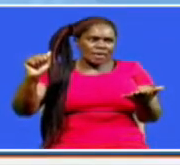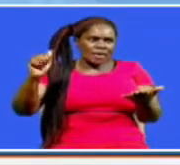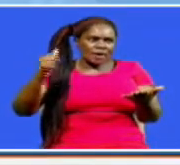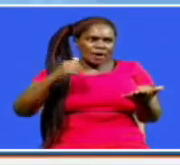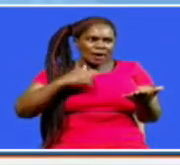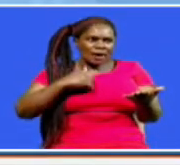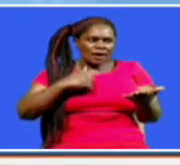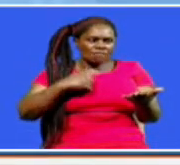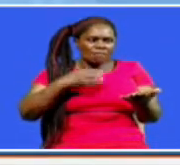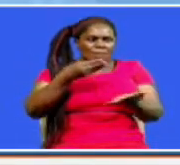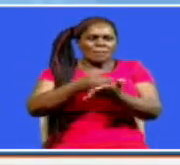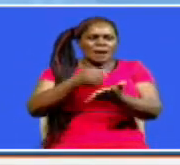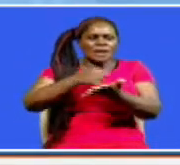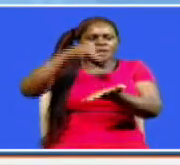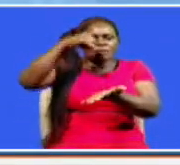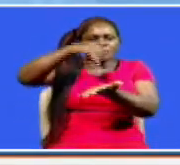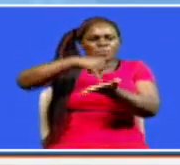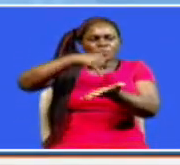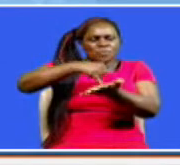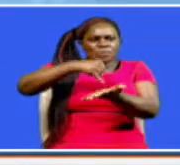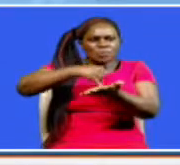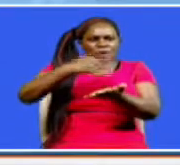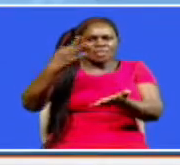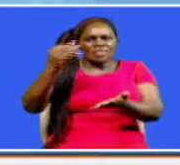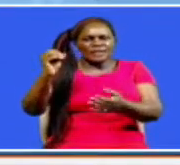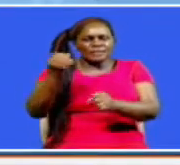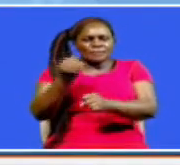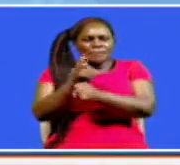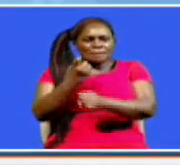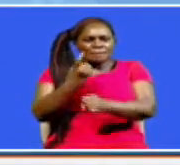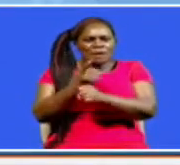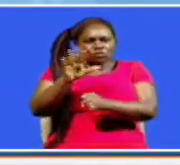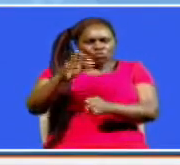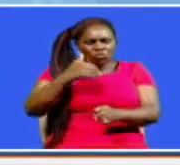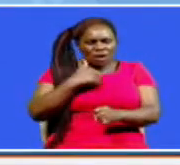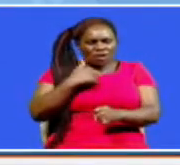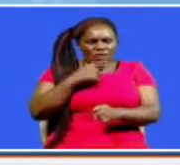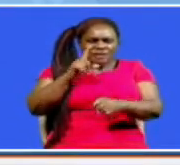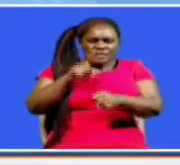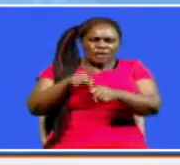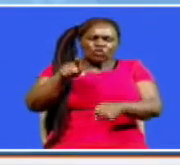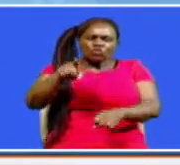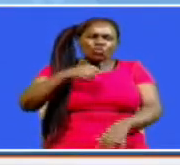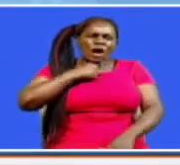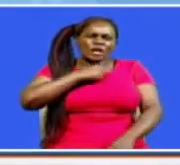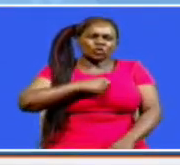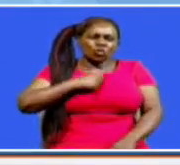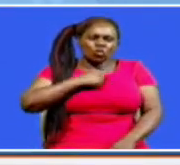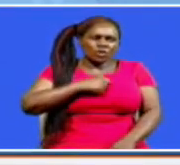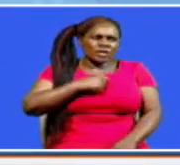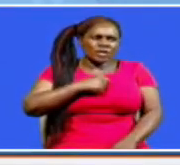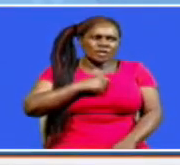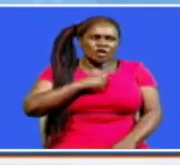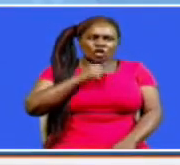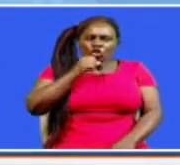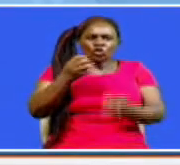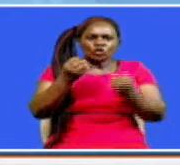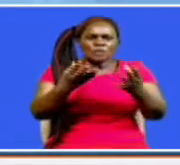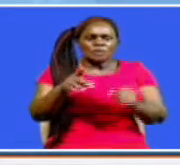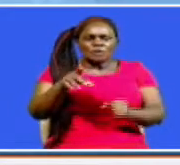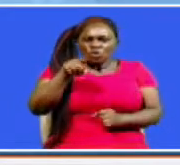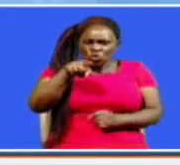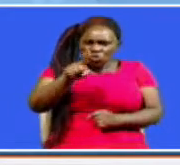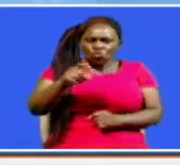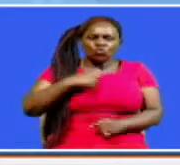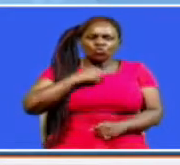monetary component. As 30 seconds that you have, do you regret that move not to sign it? Because I know not so many of them signed, but